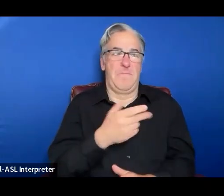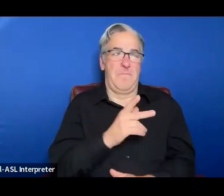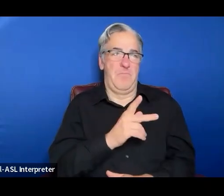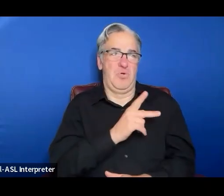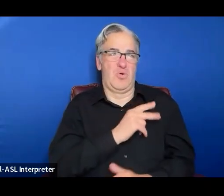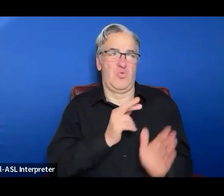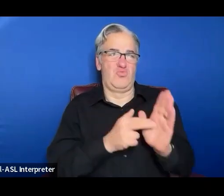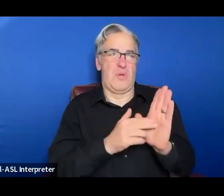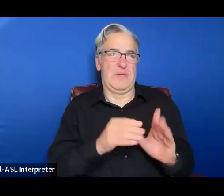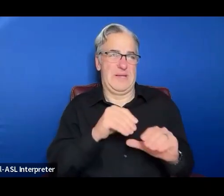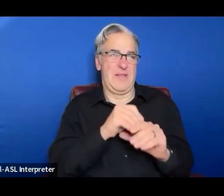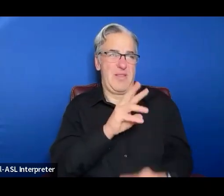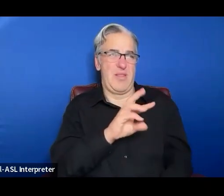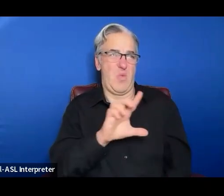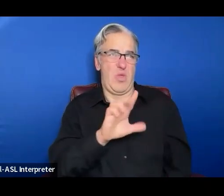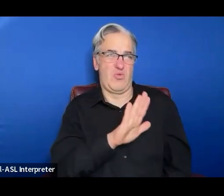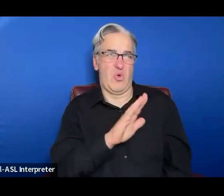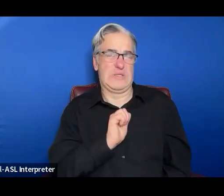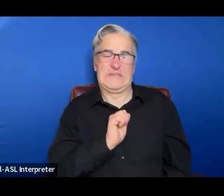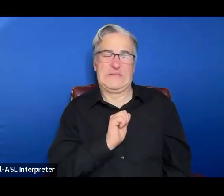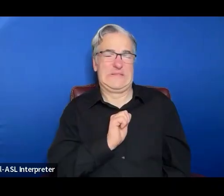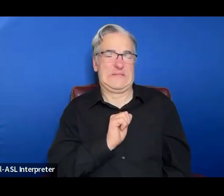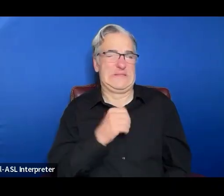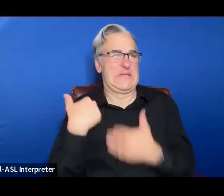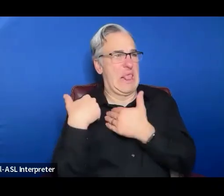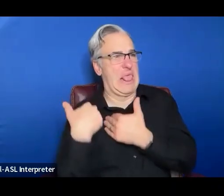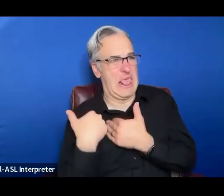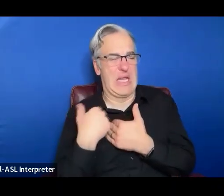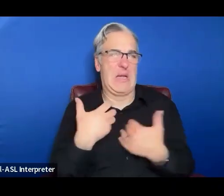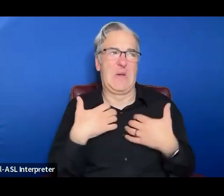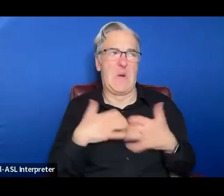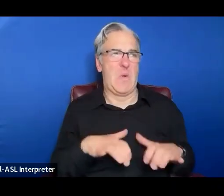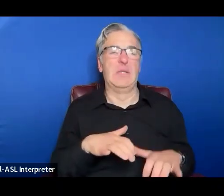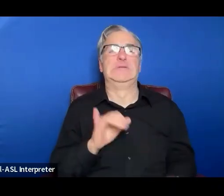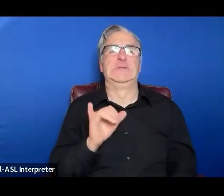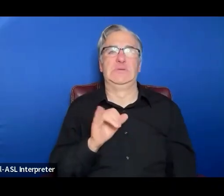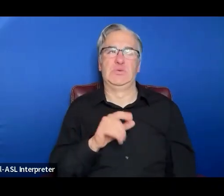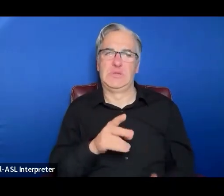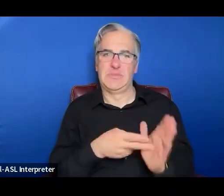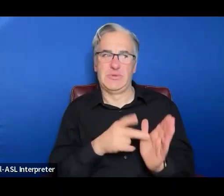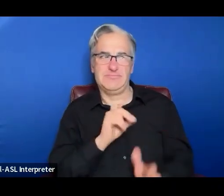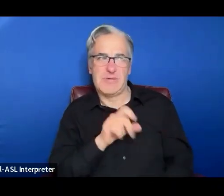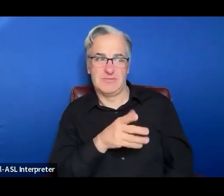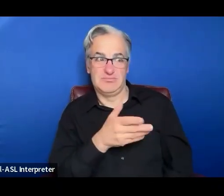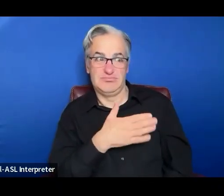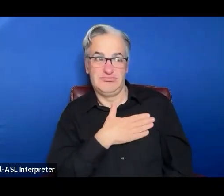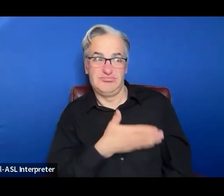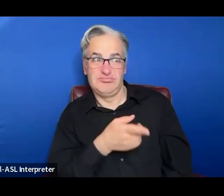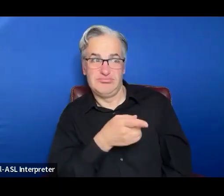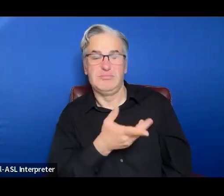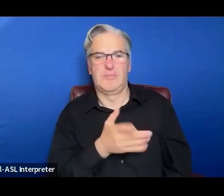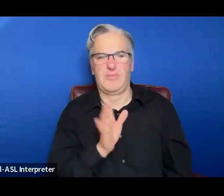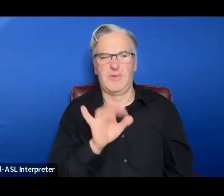in a will, for example, because it is a big responsibility. So you want to find out if they're willing to do that.